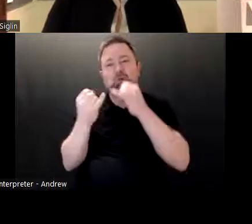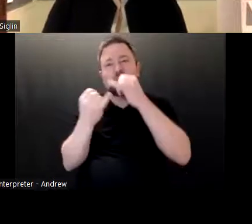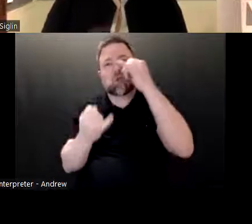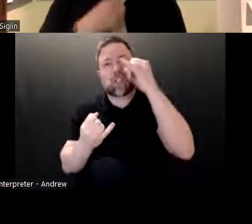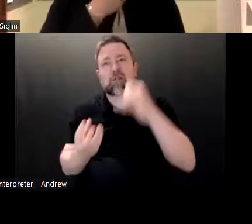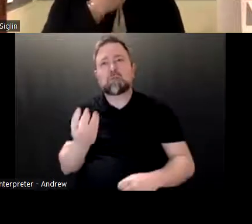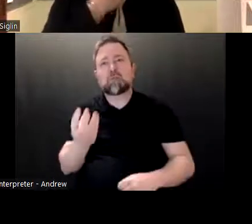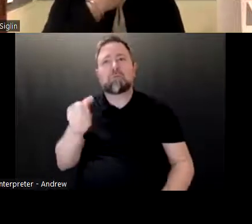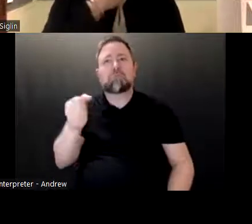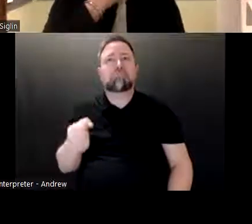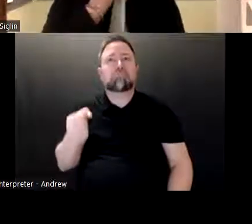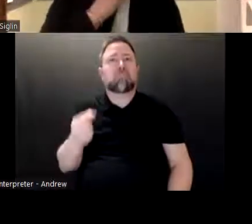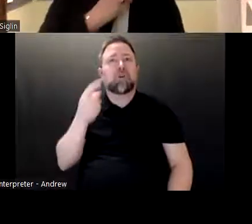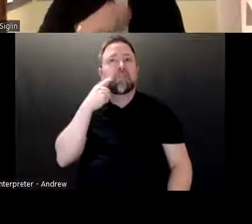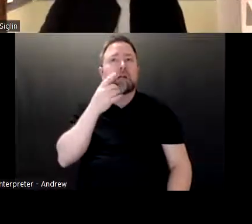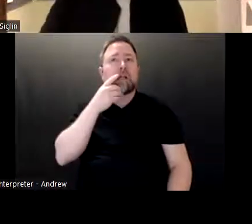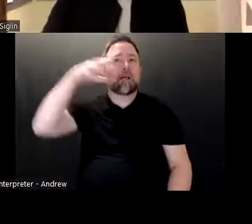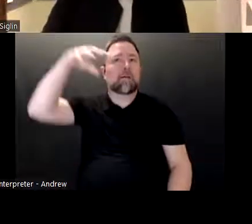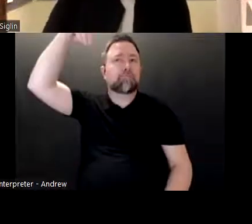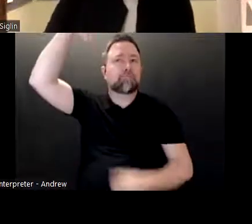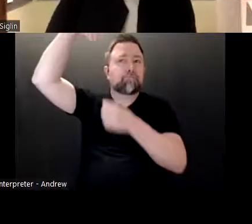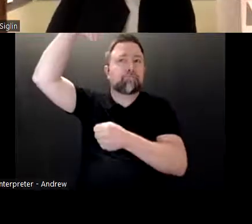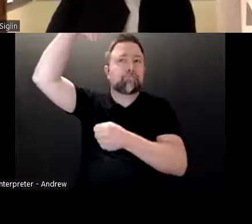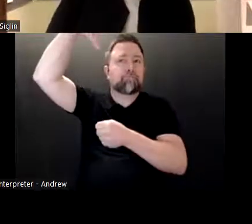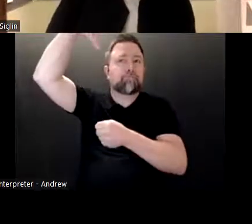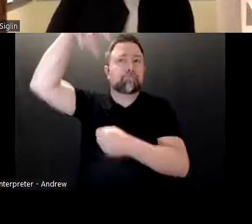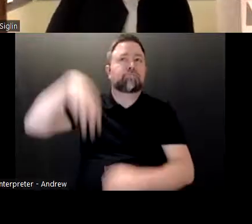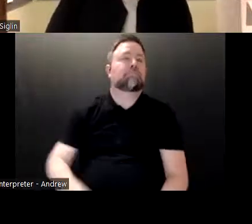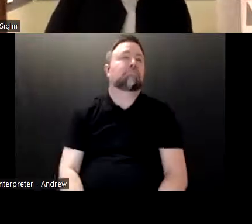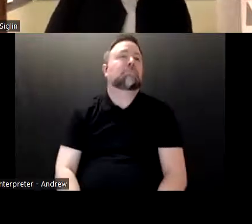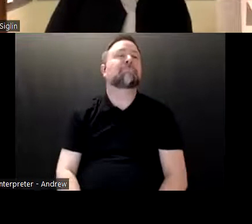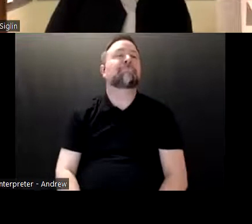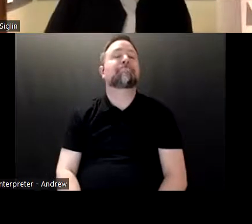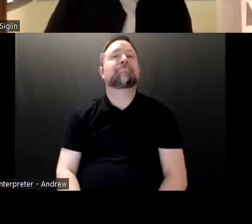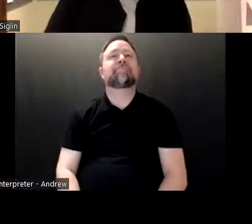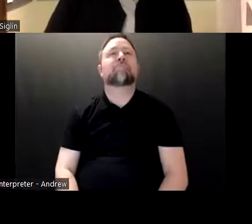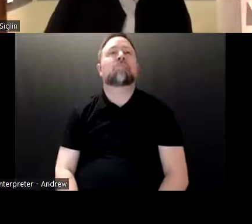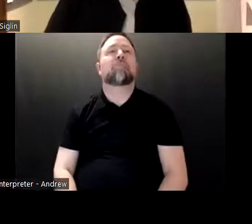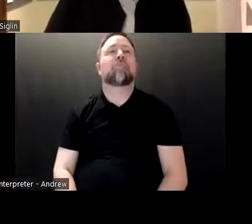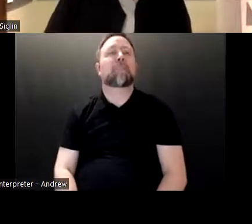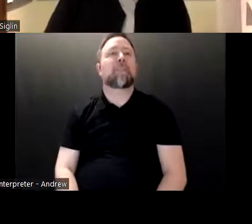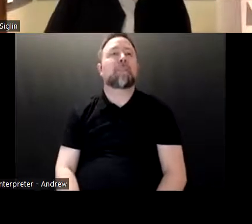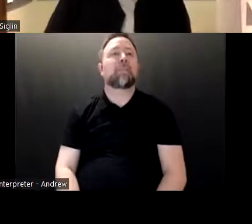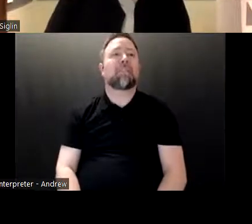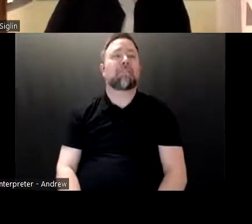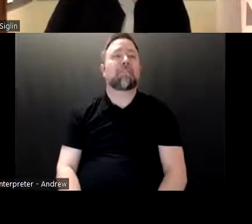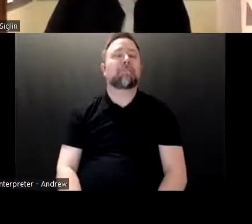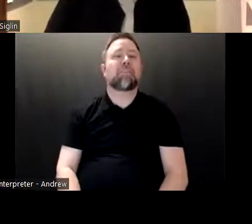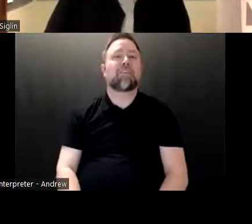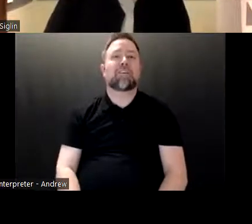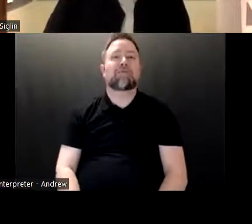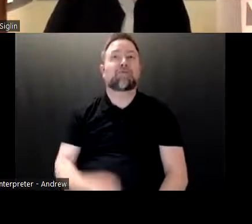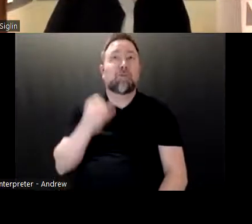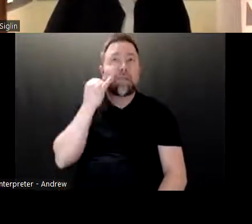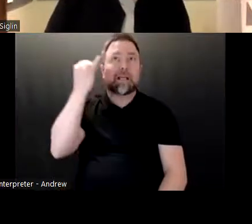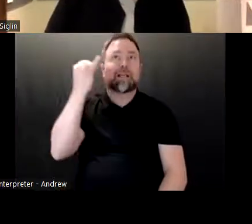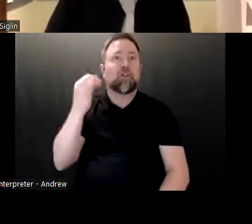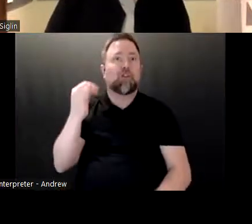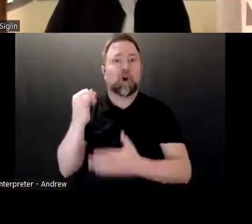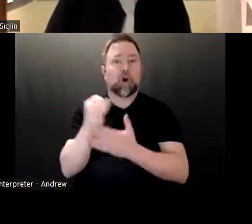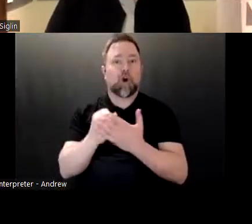carved tankard. And then that little hanging figure is actually a lighthouse, not a light bulb pole. And throughout